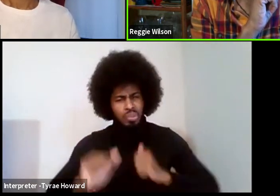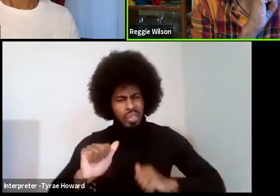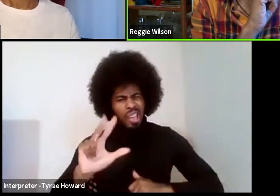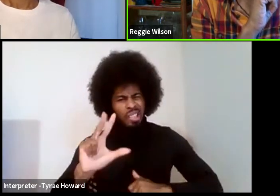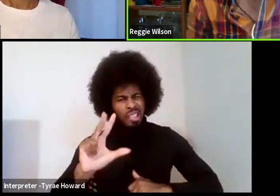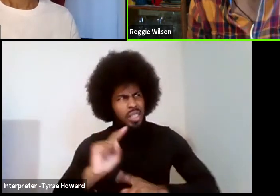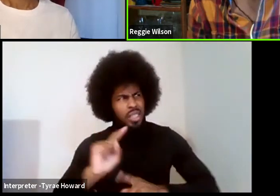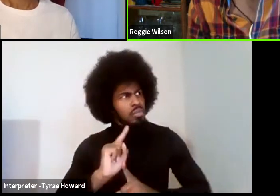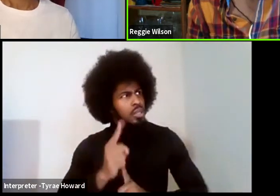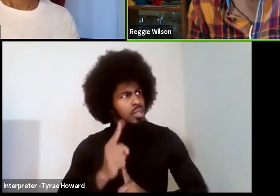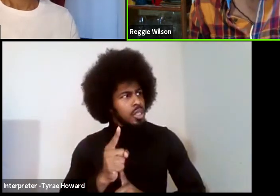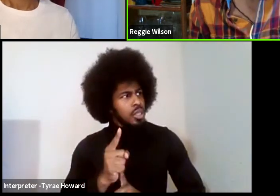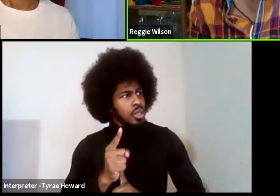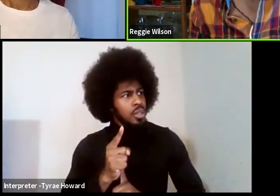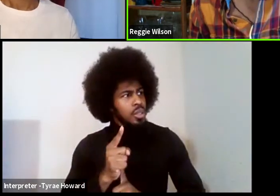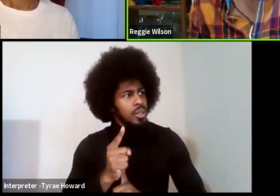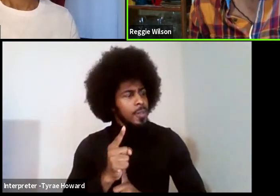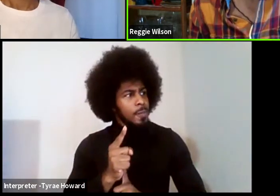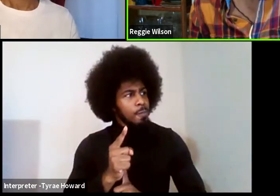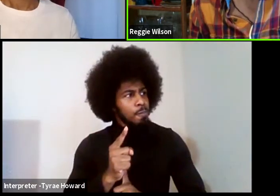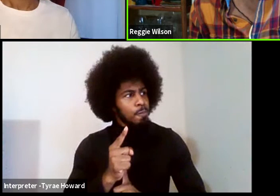But then I'm trying to think